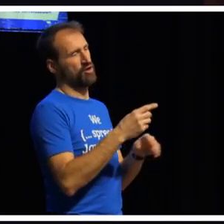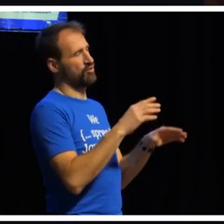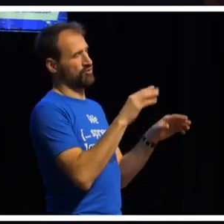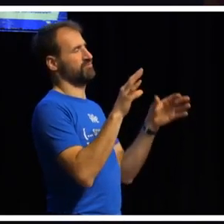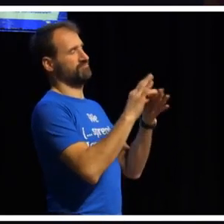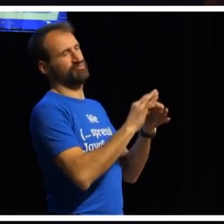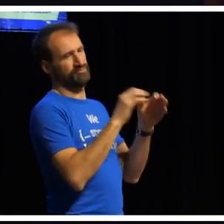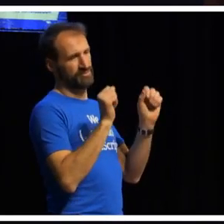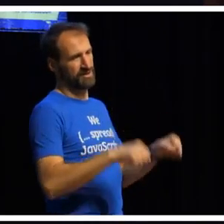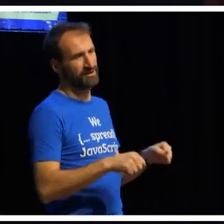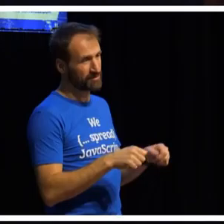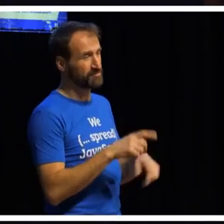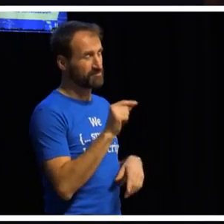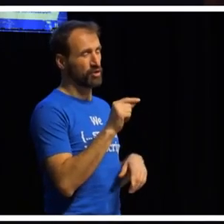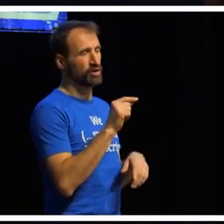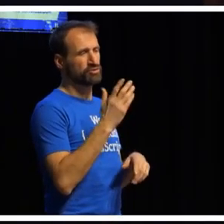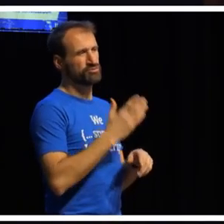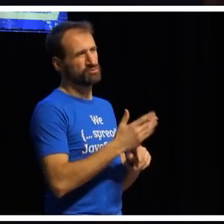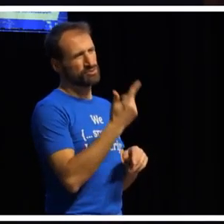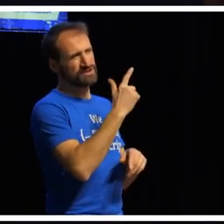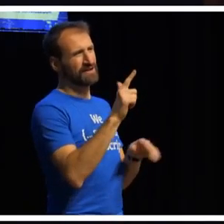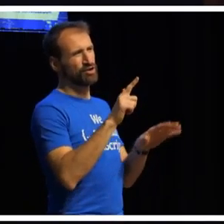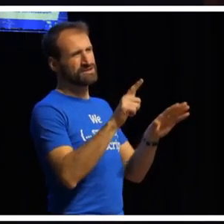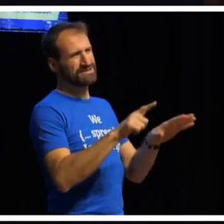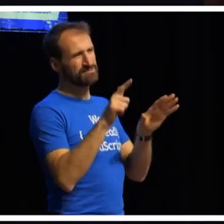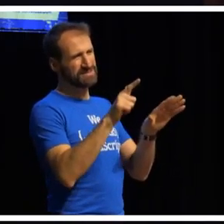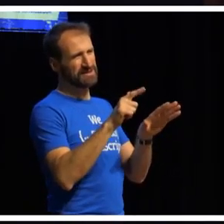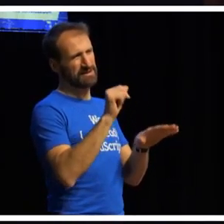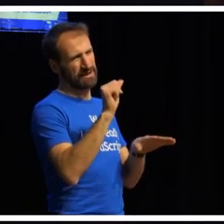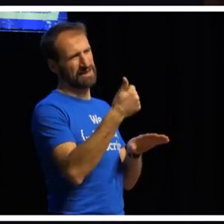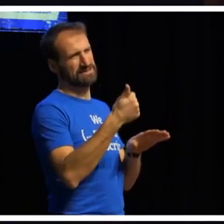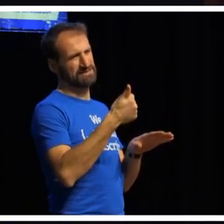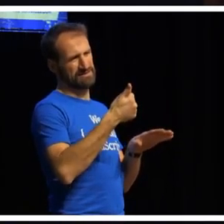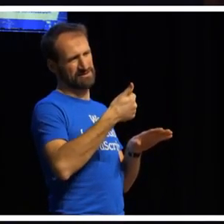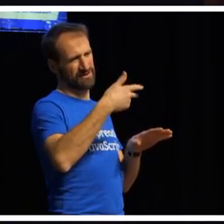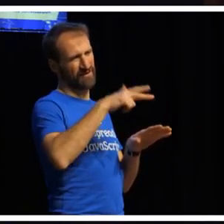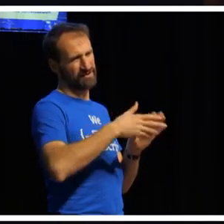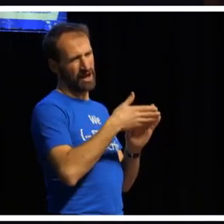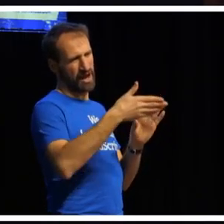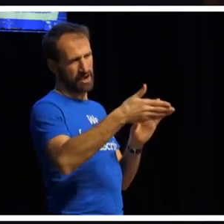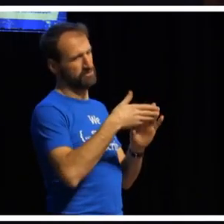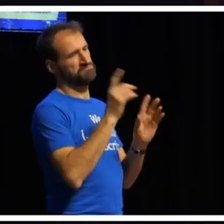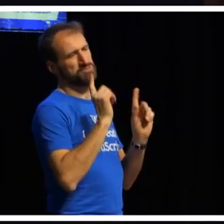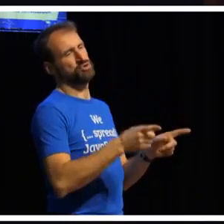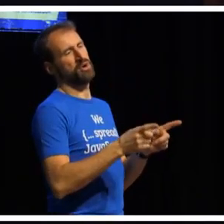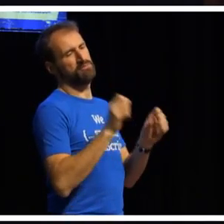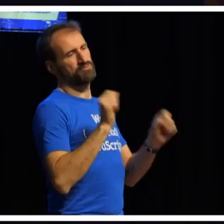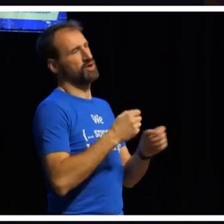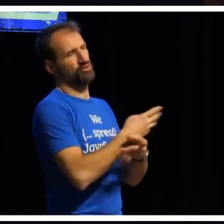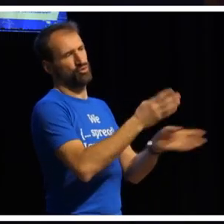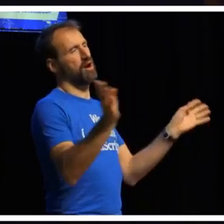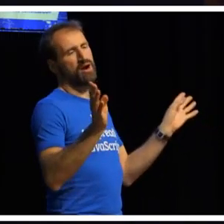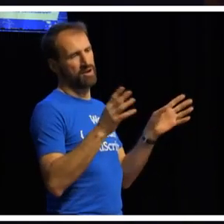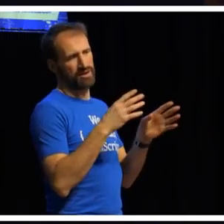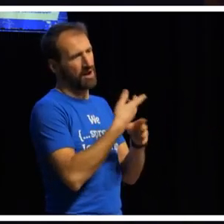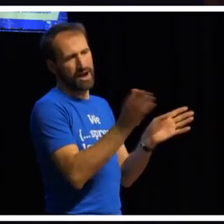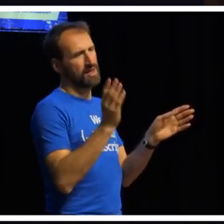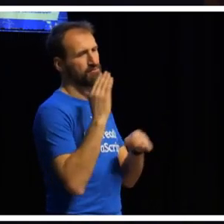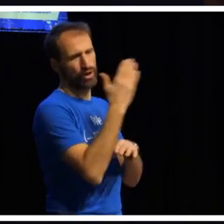So first quarter of 2017. And Linux kind of works, but it'll just take a few months